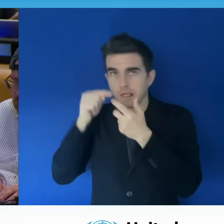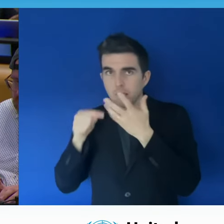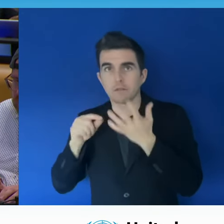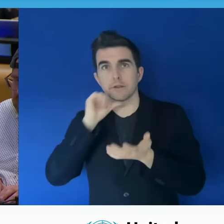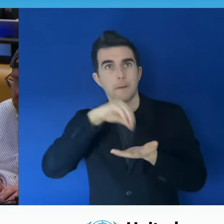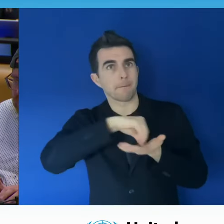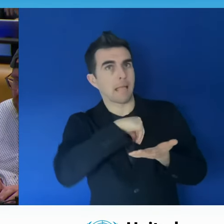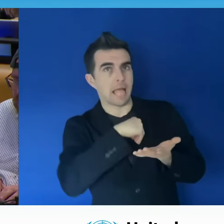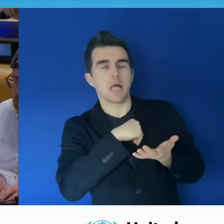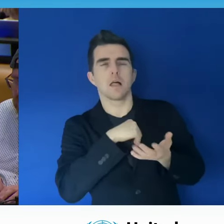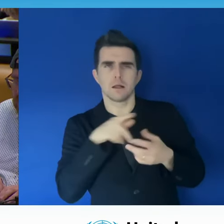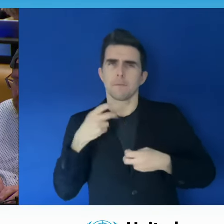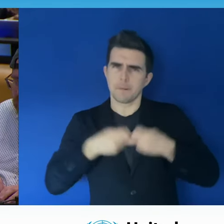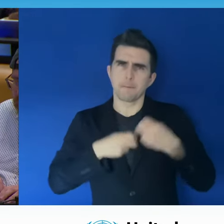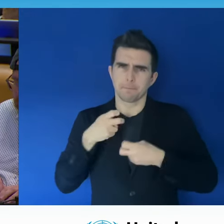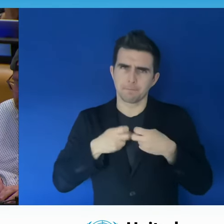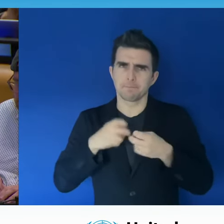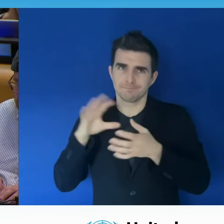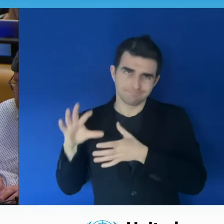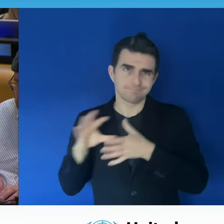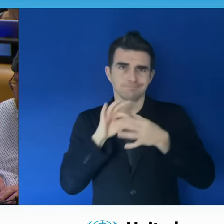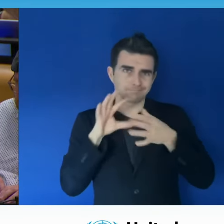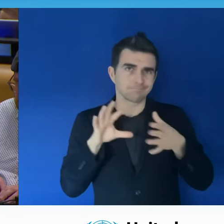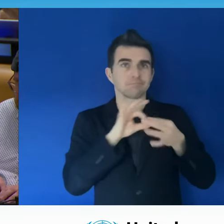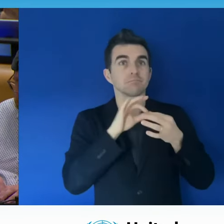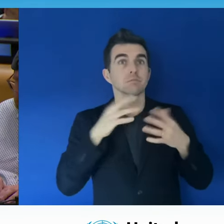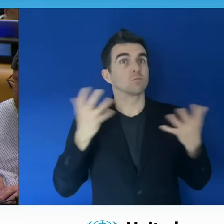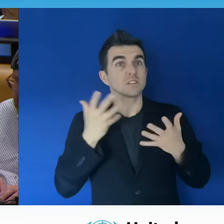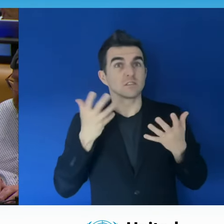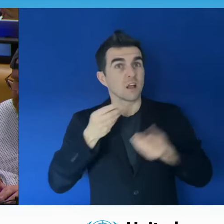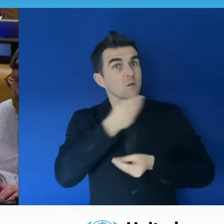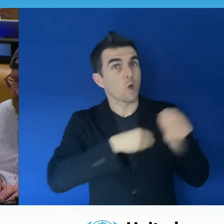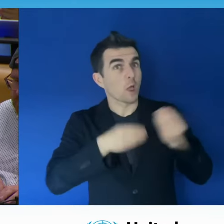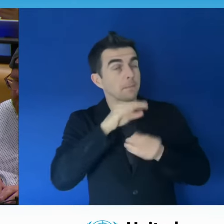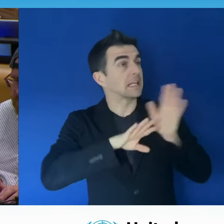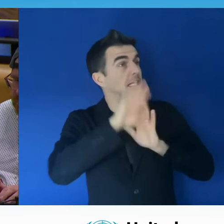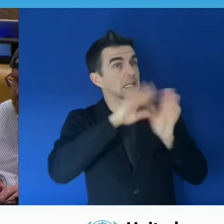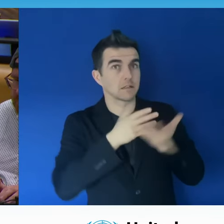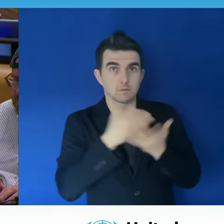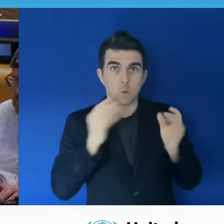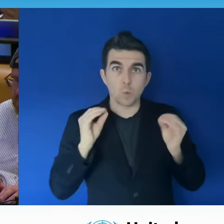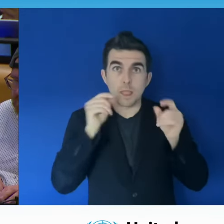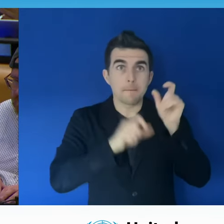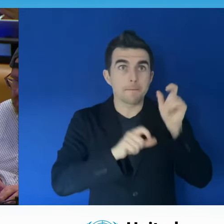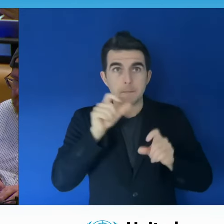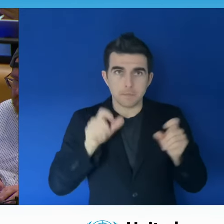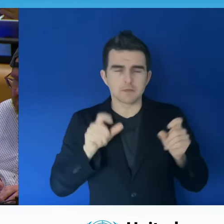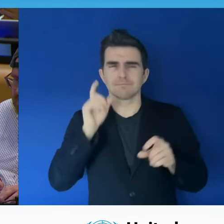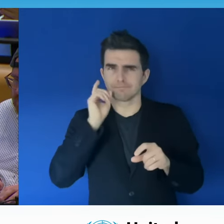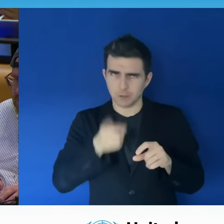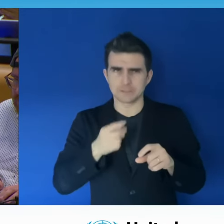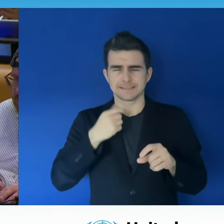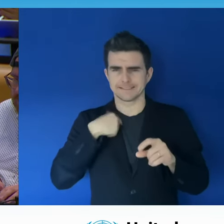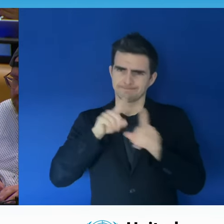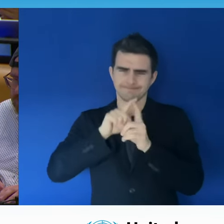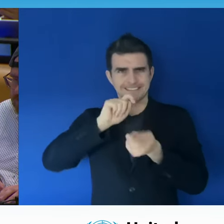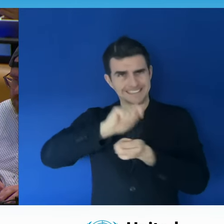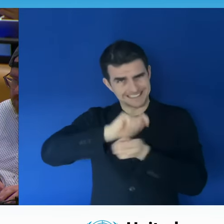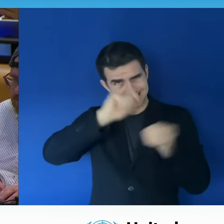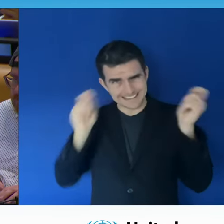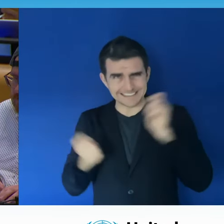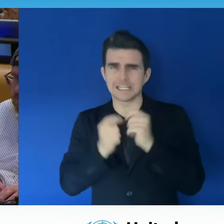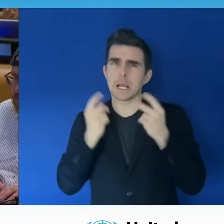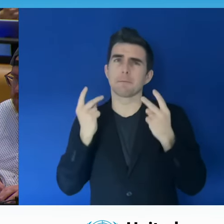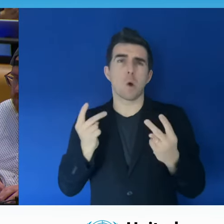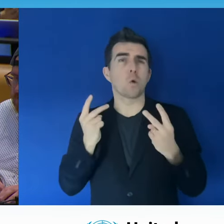prospects for economic prosperity for young people. Tackling the situation is crucial because today we have to prevent the